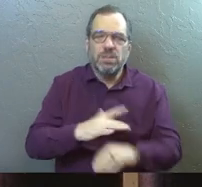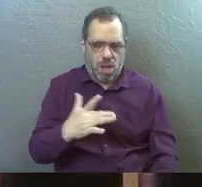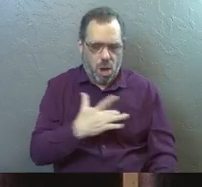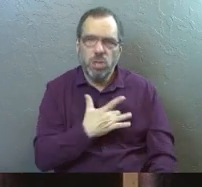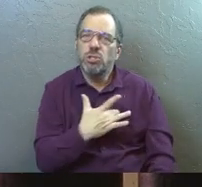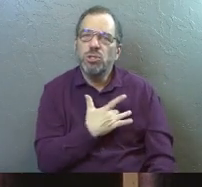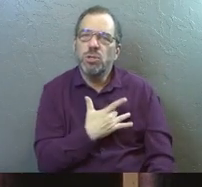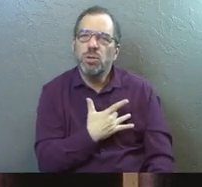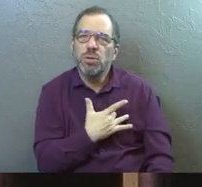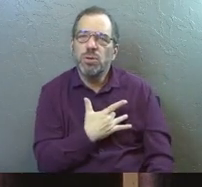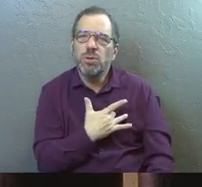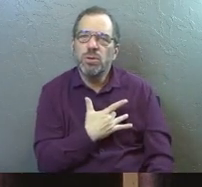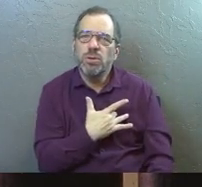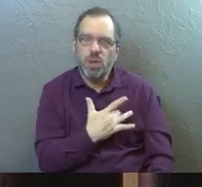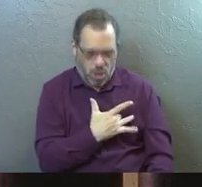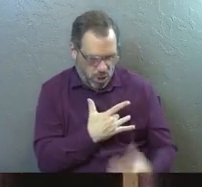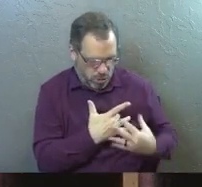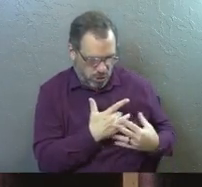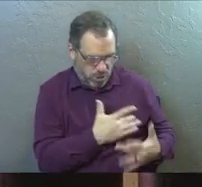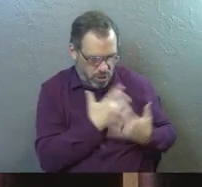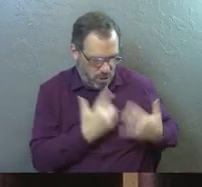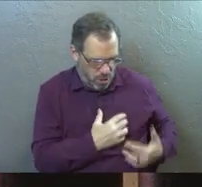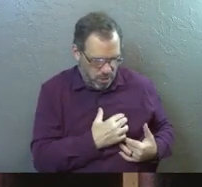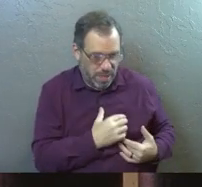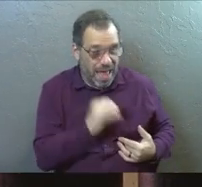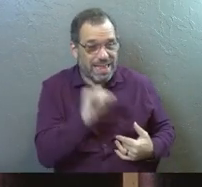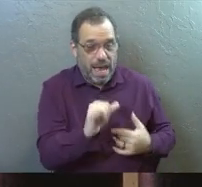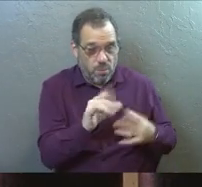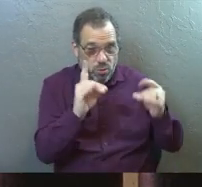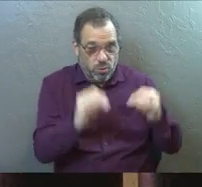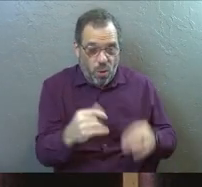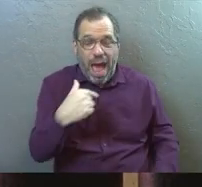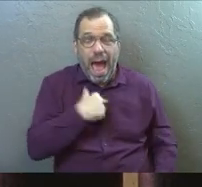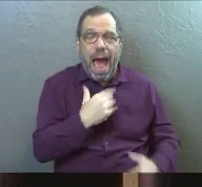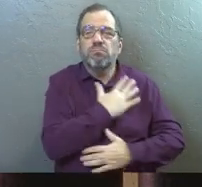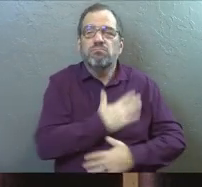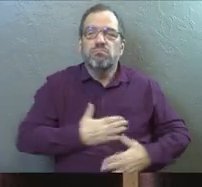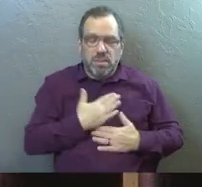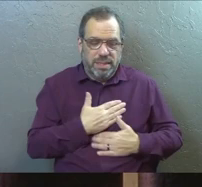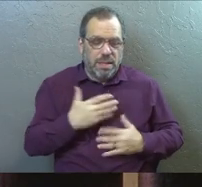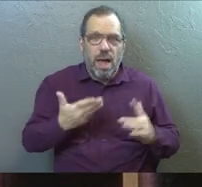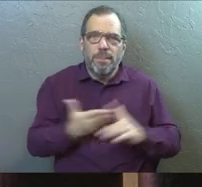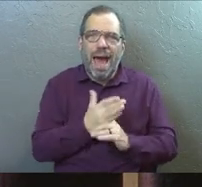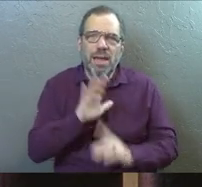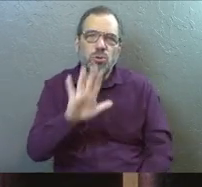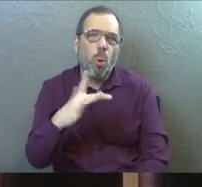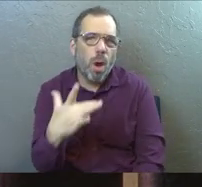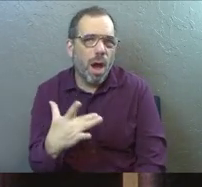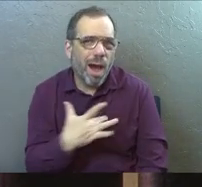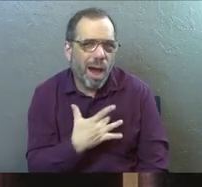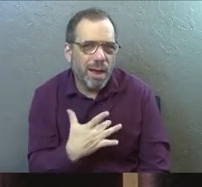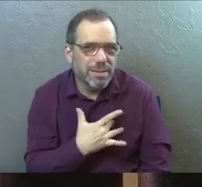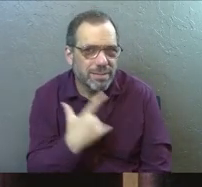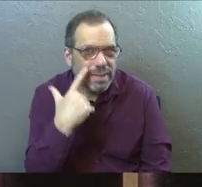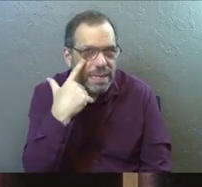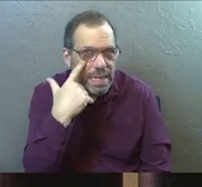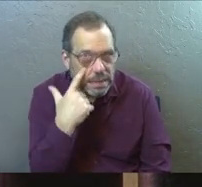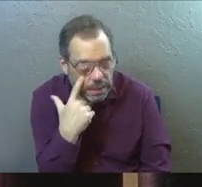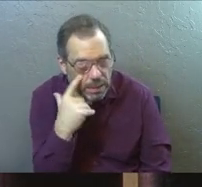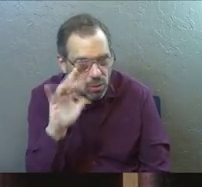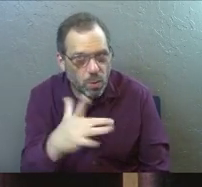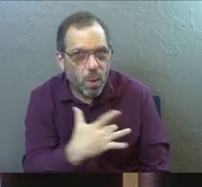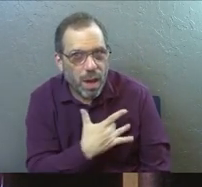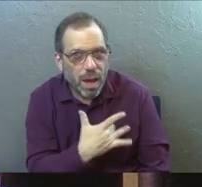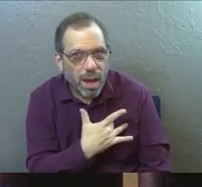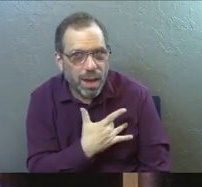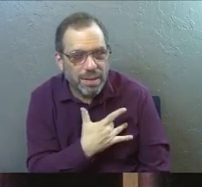hearts. God says, when you come and do this thing, I'm pleased by the hearts that I see.